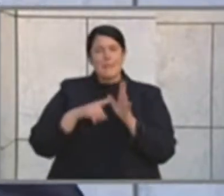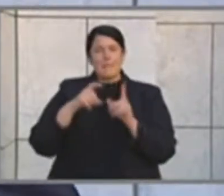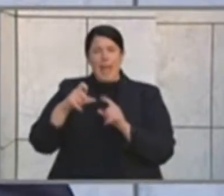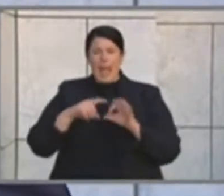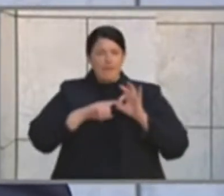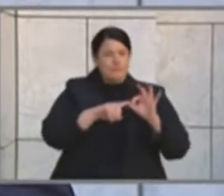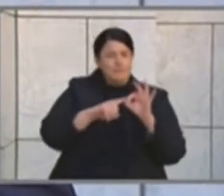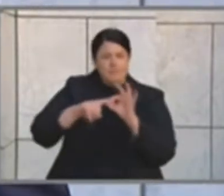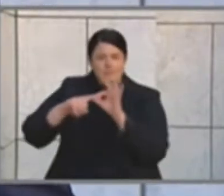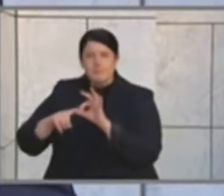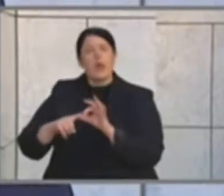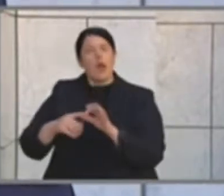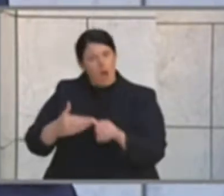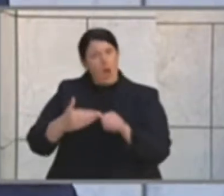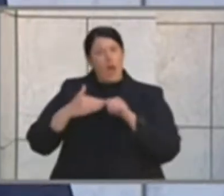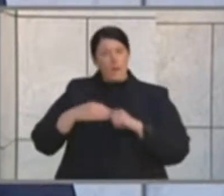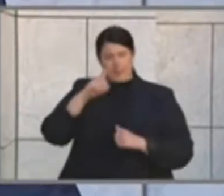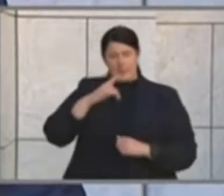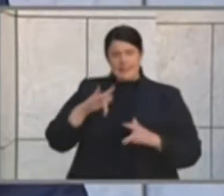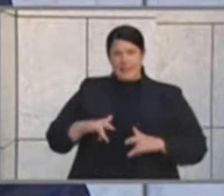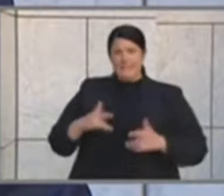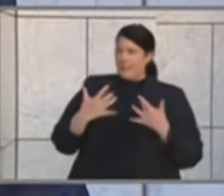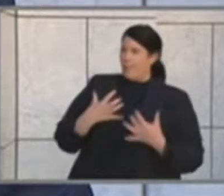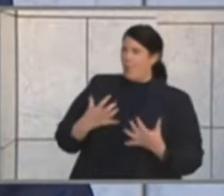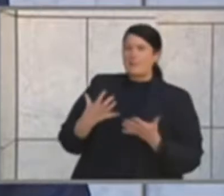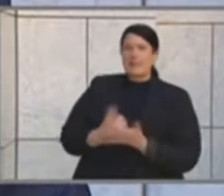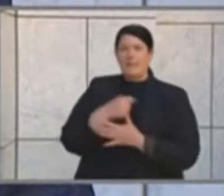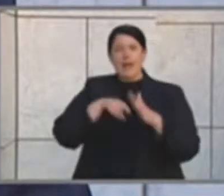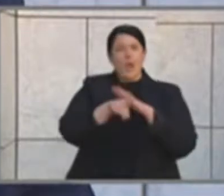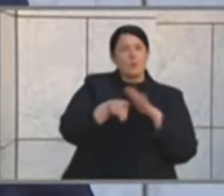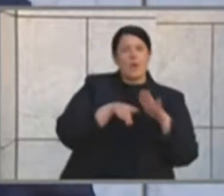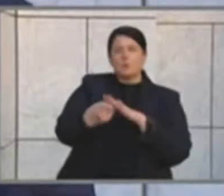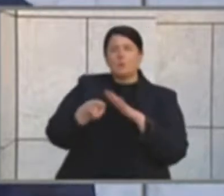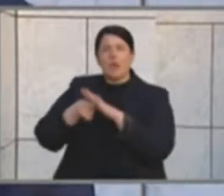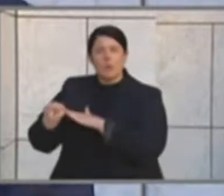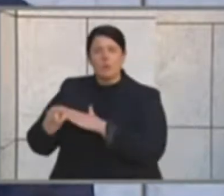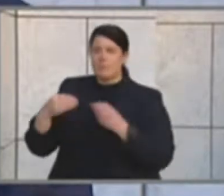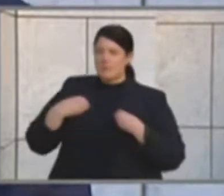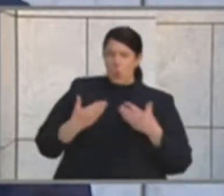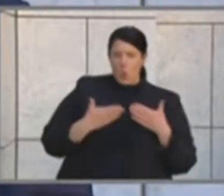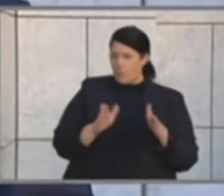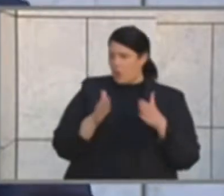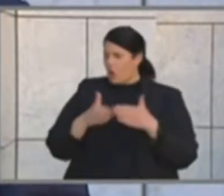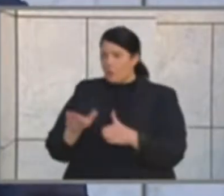rebound occurring as Australians see the plan and can see the road ahead.